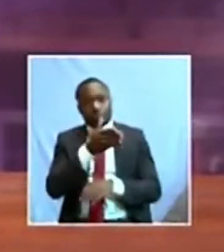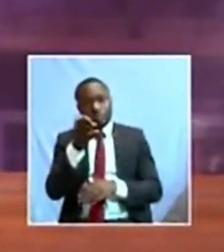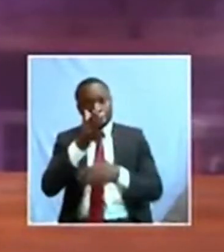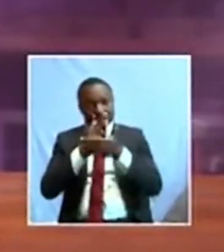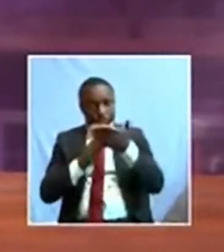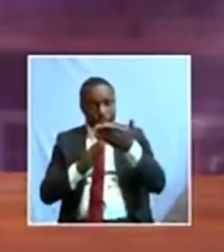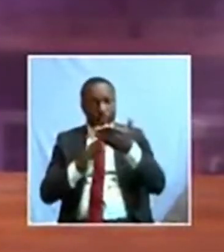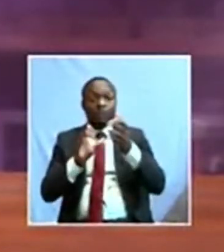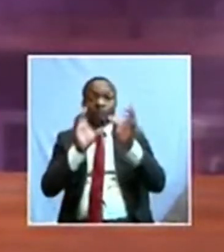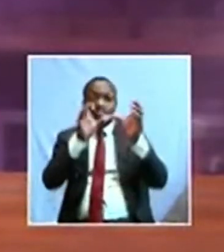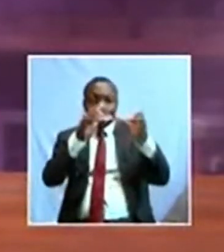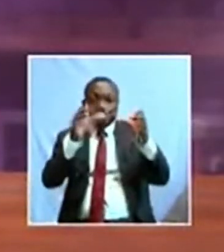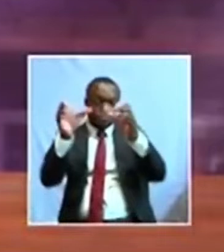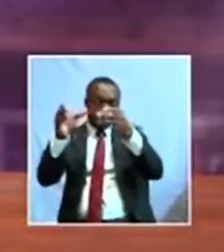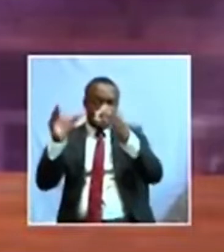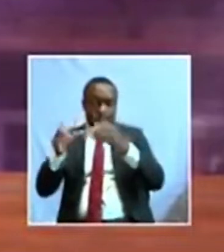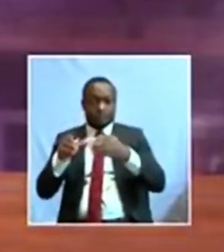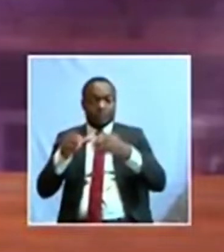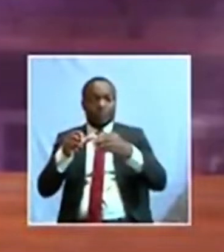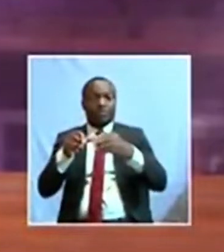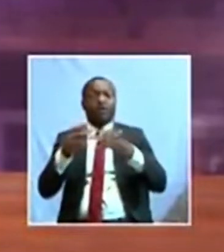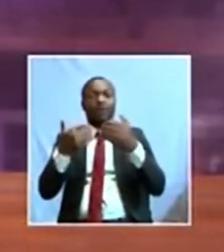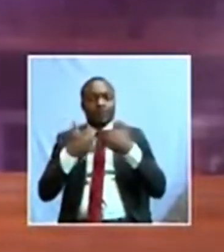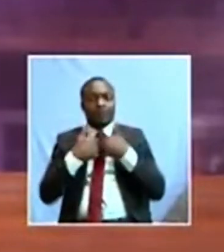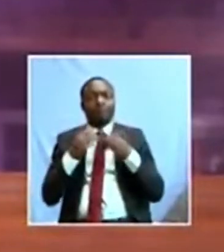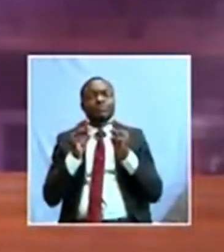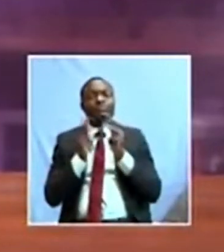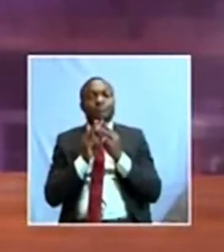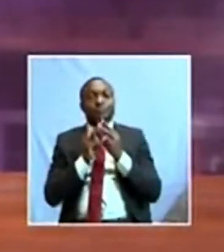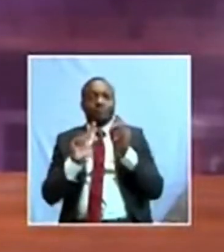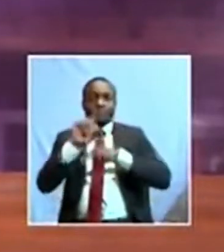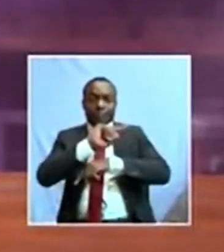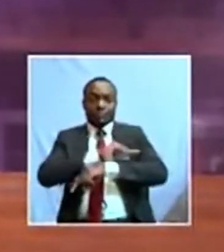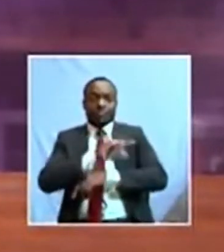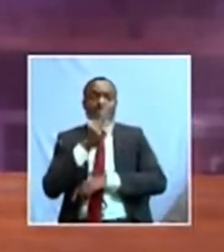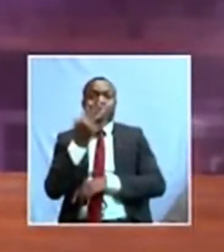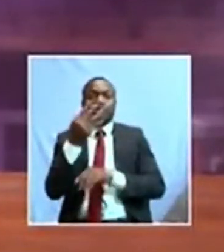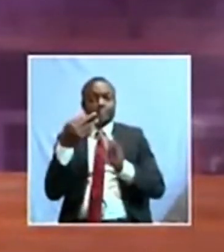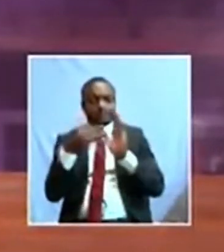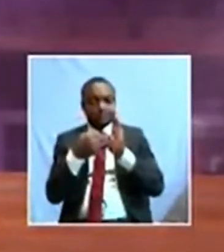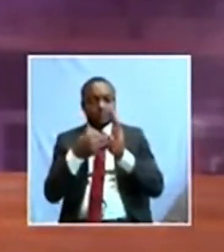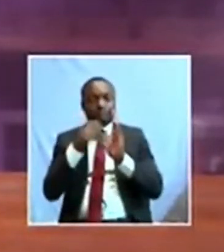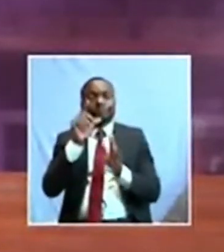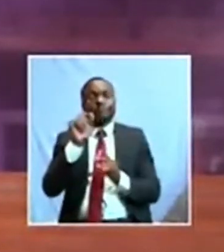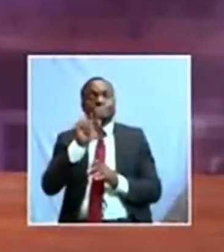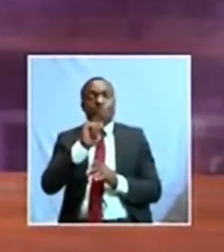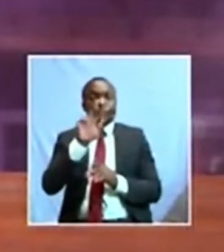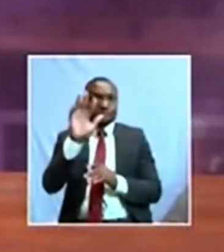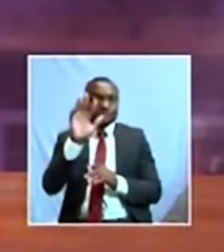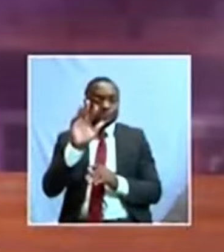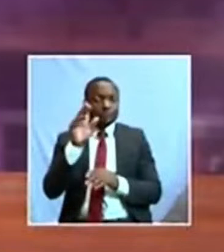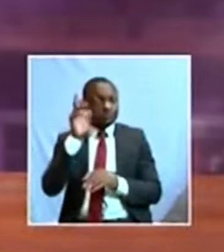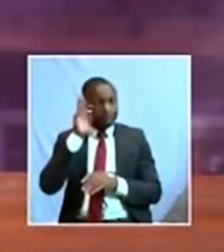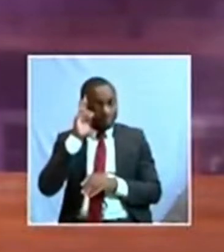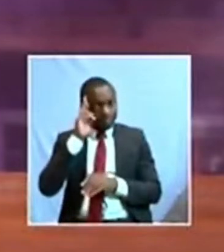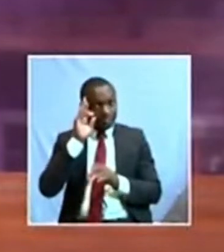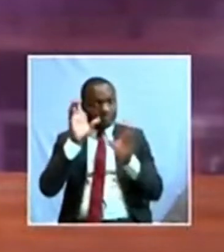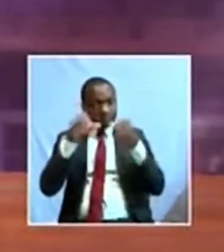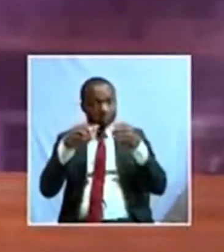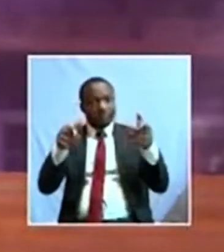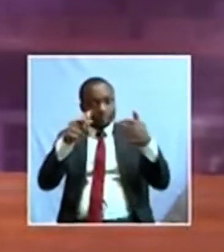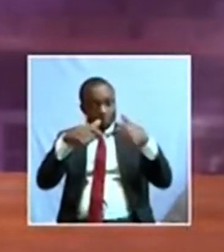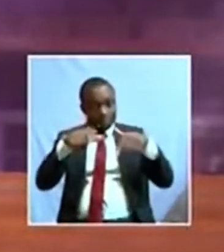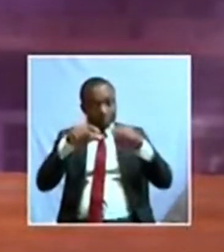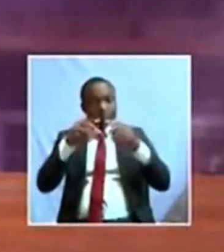some of the committees which are sitting today, 5th February 2025. Remember, the Committee on Local